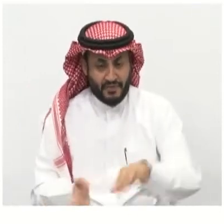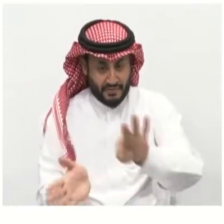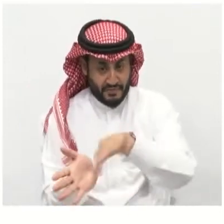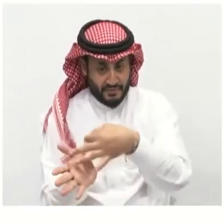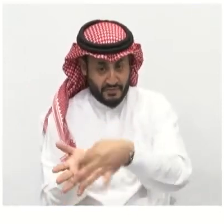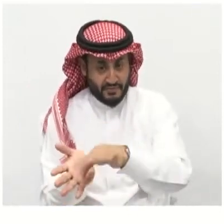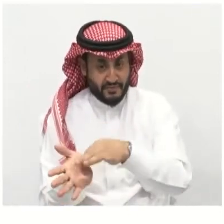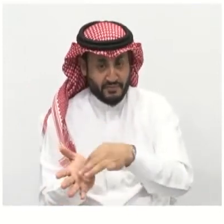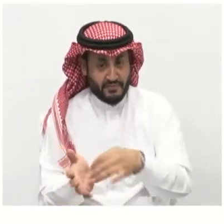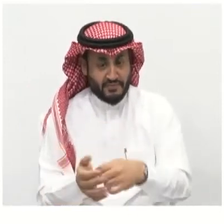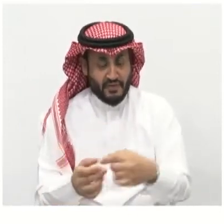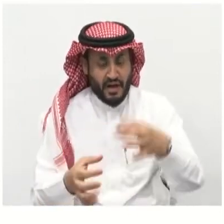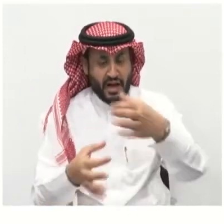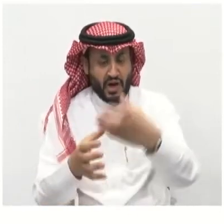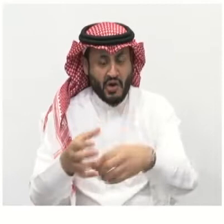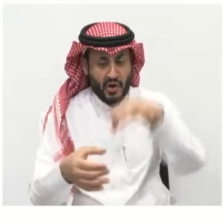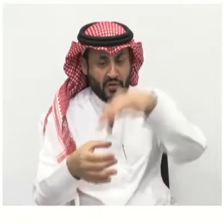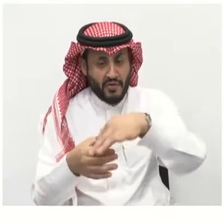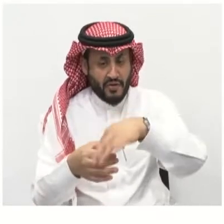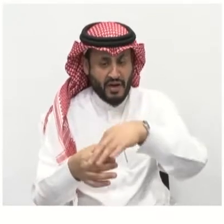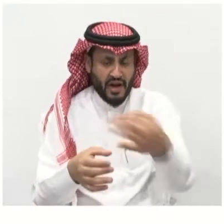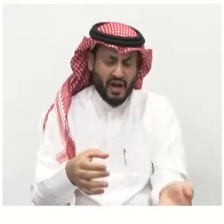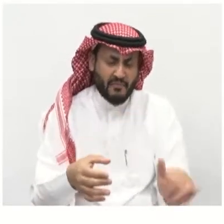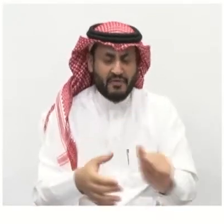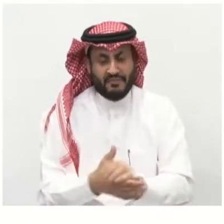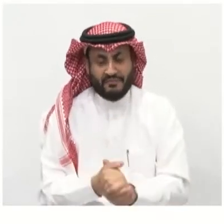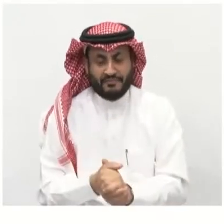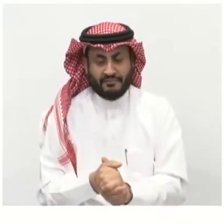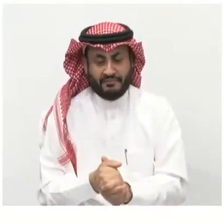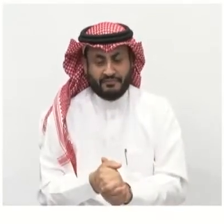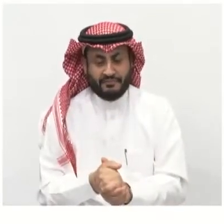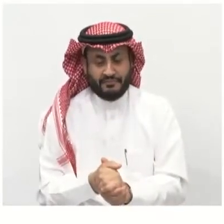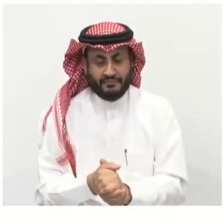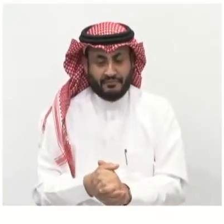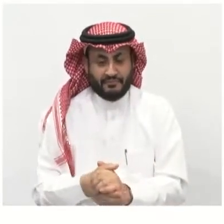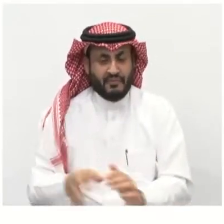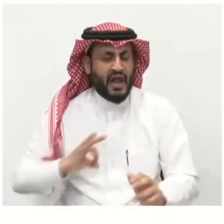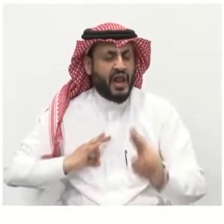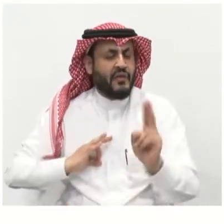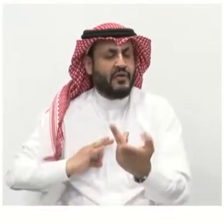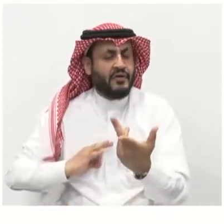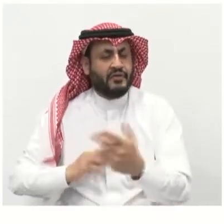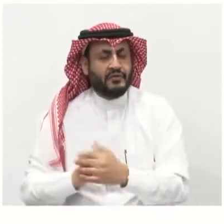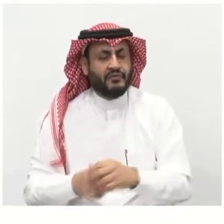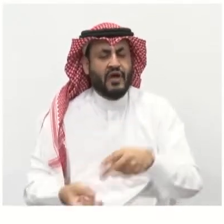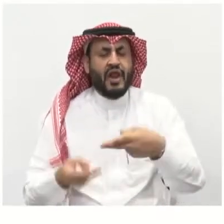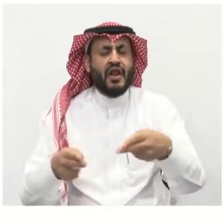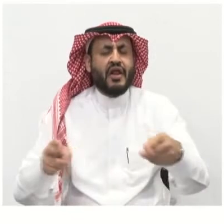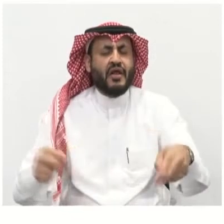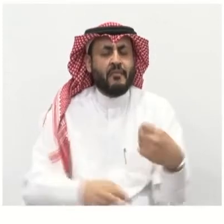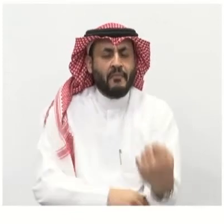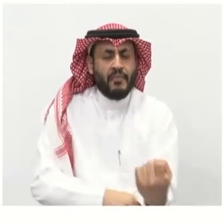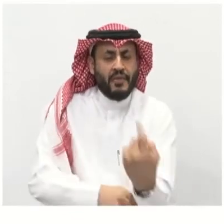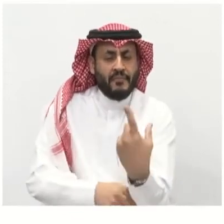are always in a cup so they don't get lost. Her favorite things to draw are different kinds of